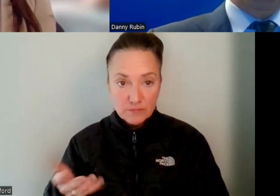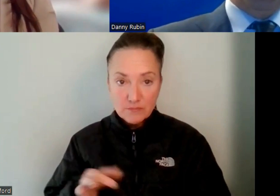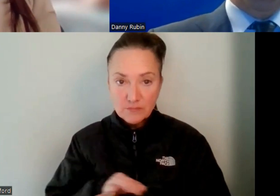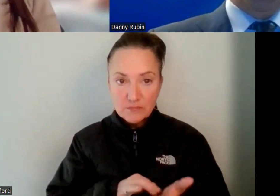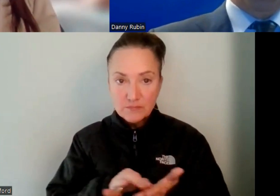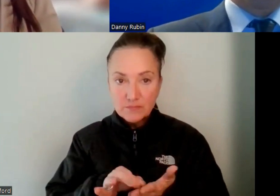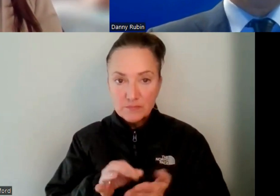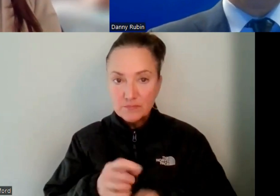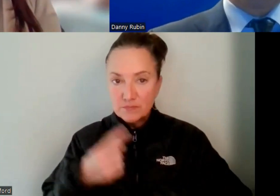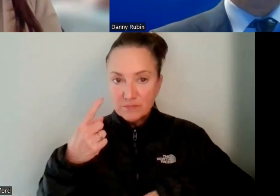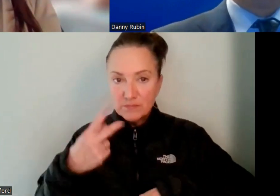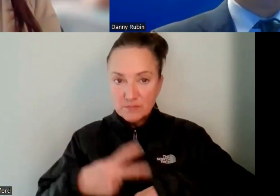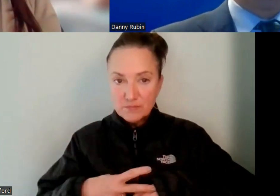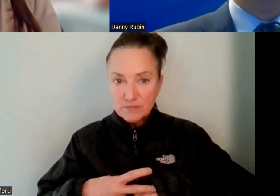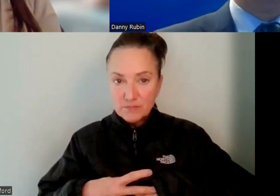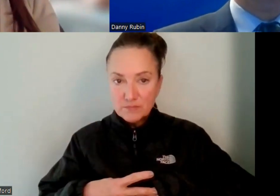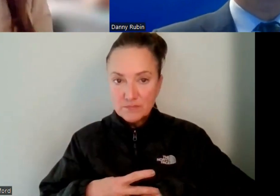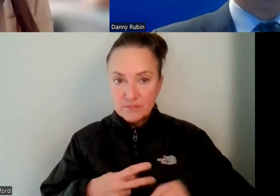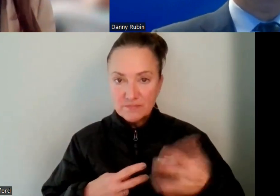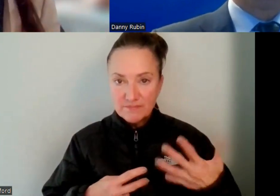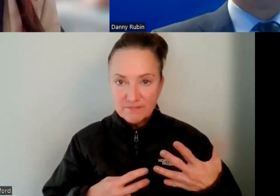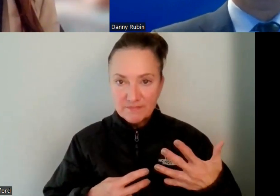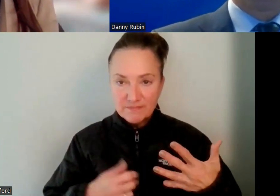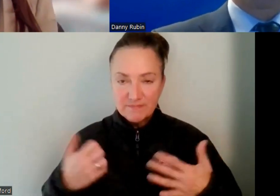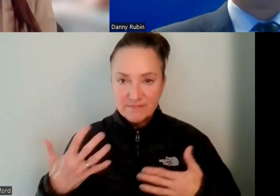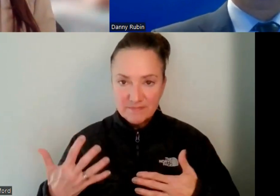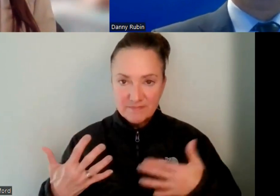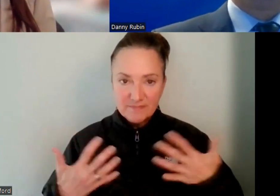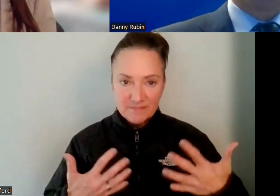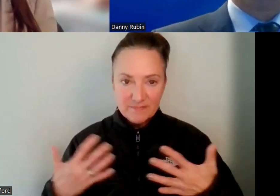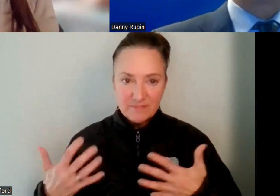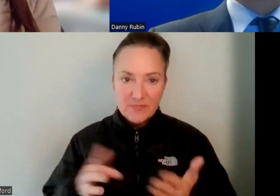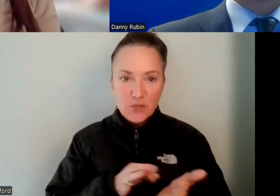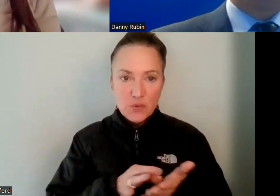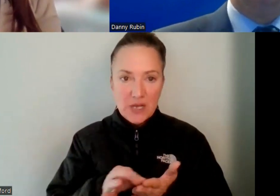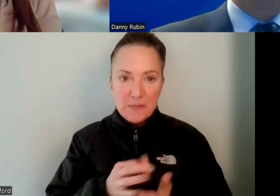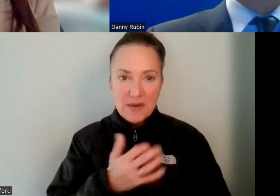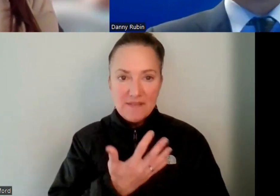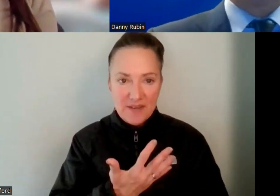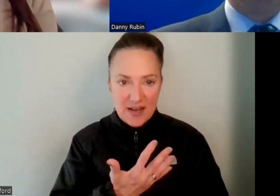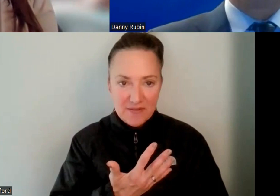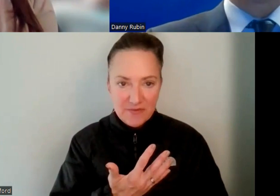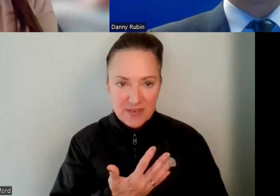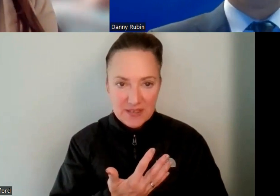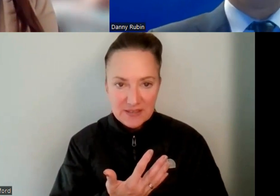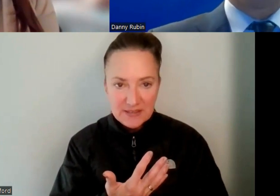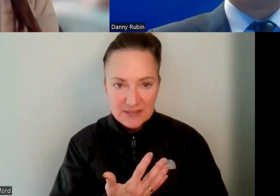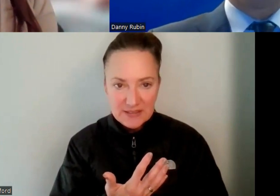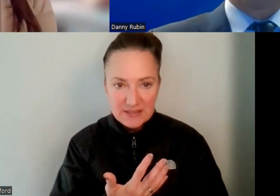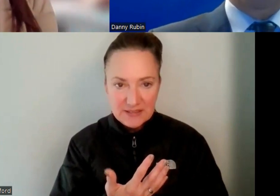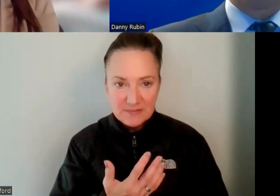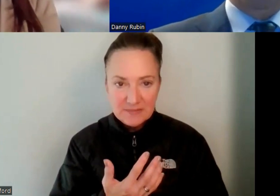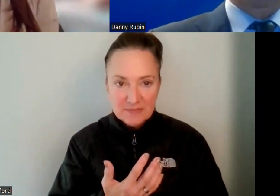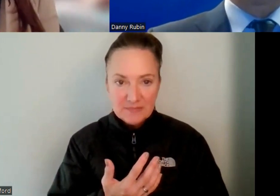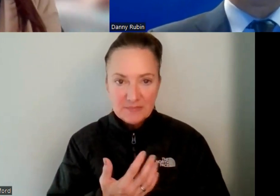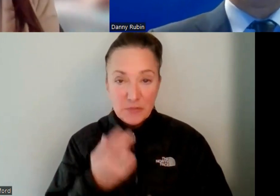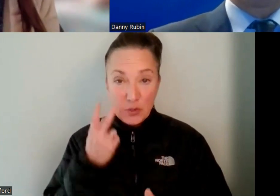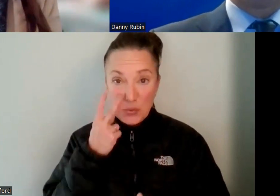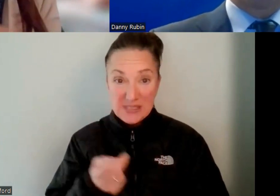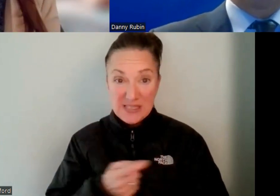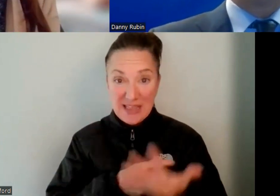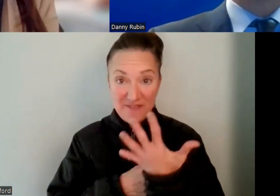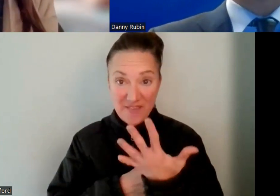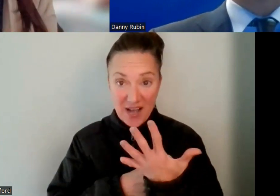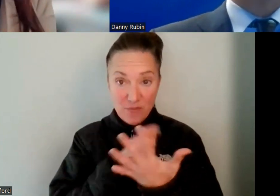twice, and you always count by fives. At least at CVS Pharmacy, you count by five. So you do, Hmm. like, you visually see the 5 pills and you